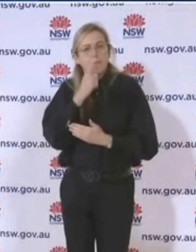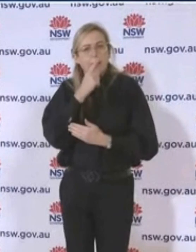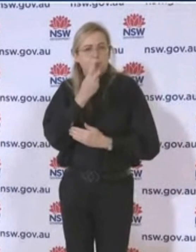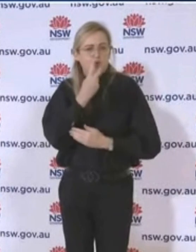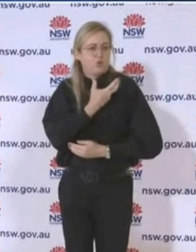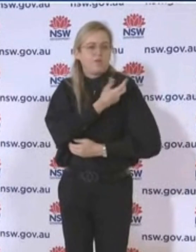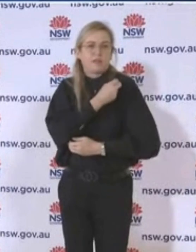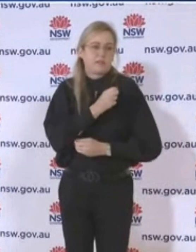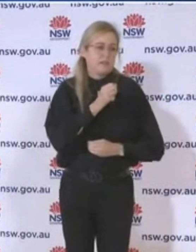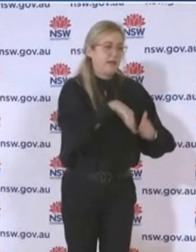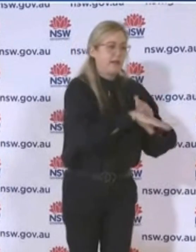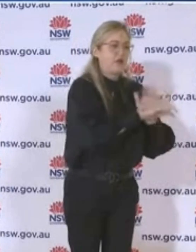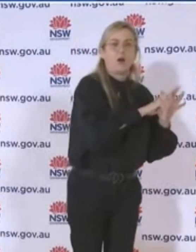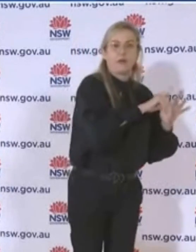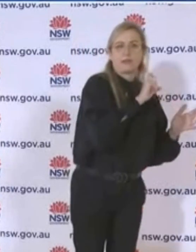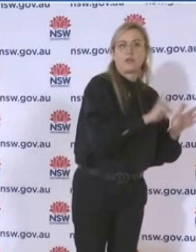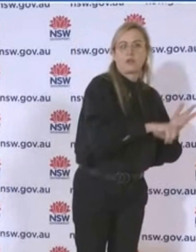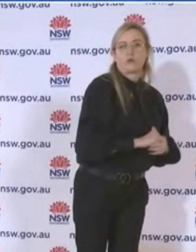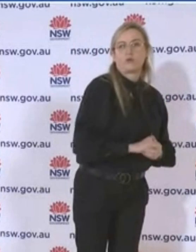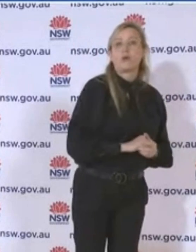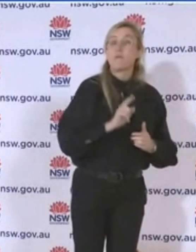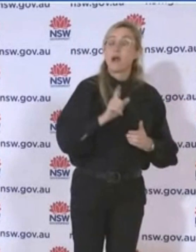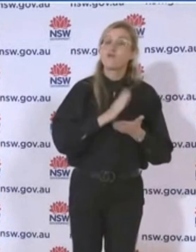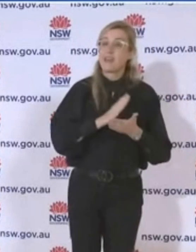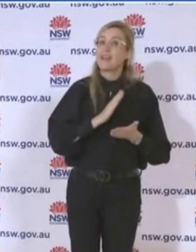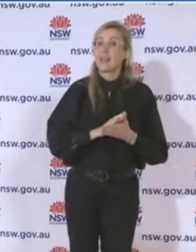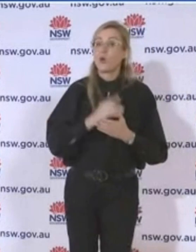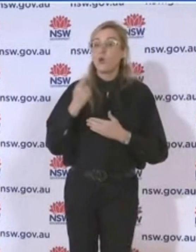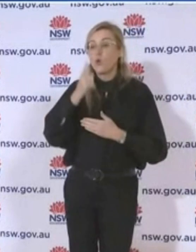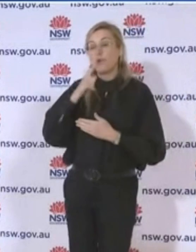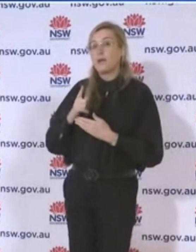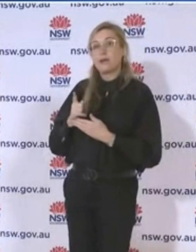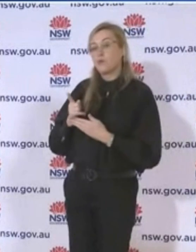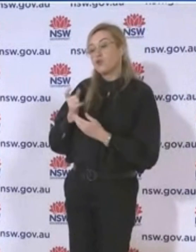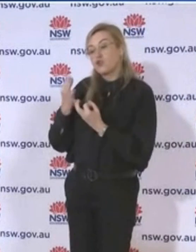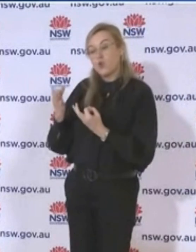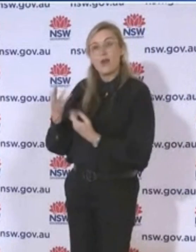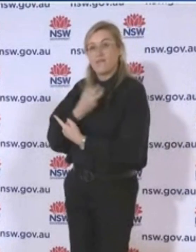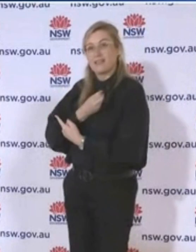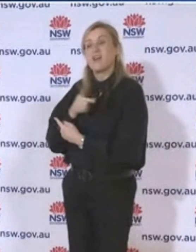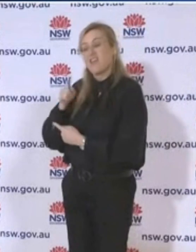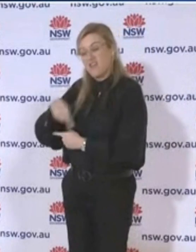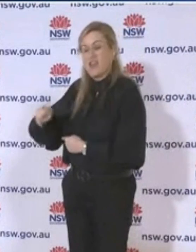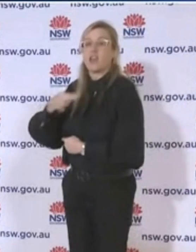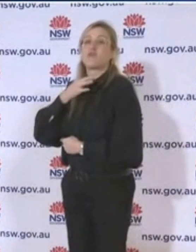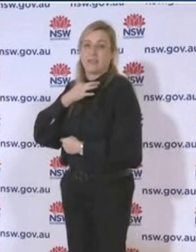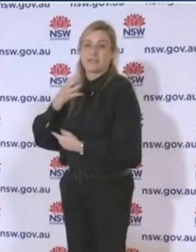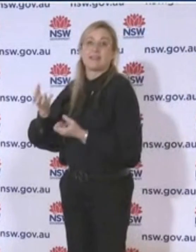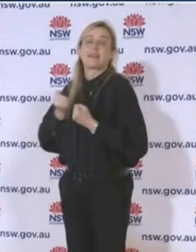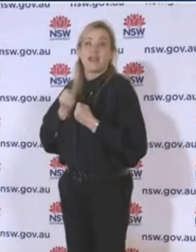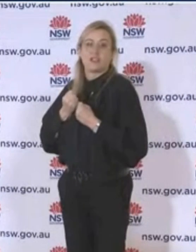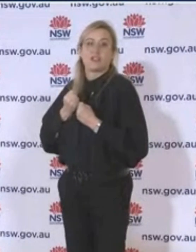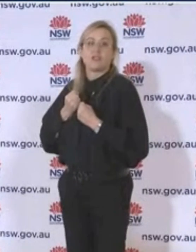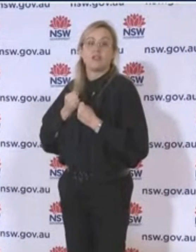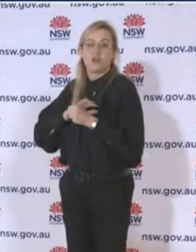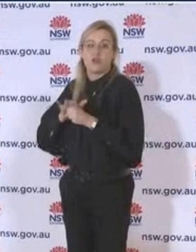vaccines, it really is a pandemic and epidemic of the unvaccinated. No doubt about it, if you look around the world and even around Australia. So the message is get